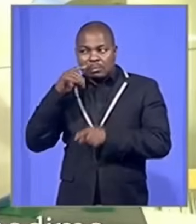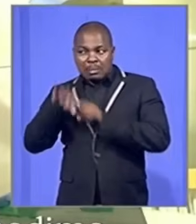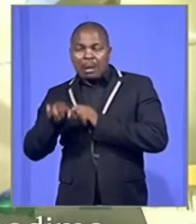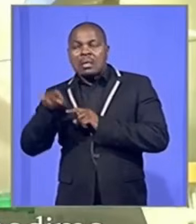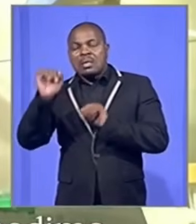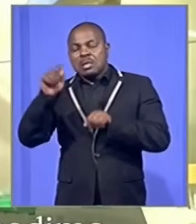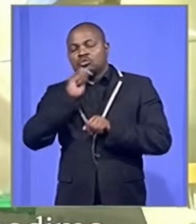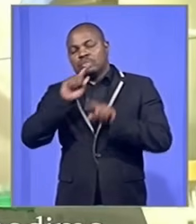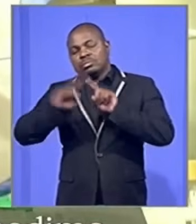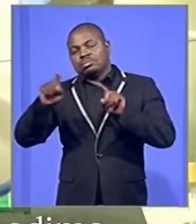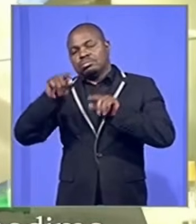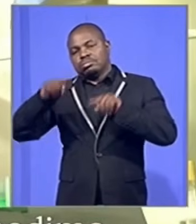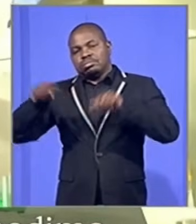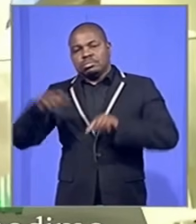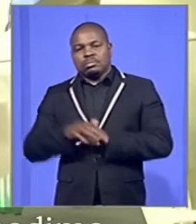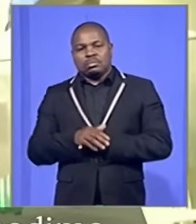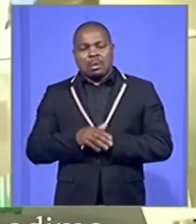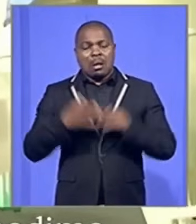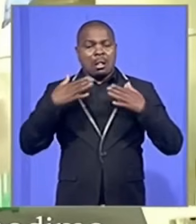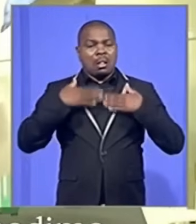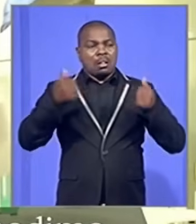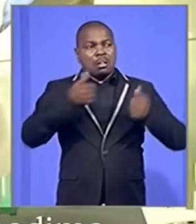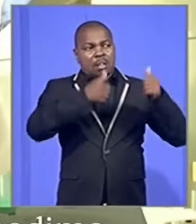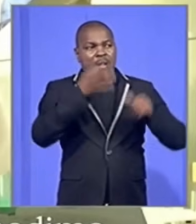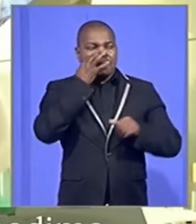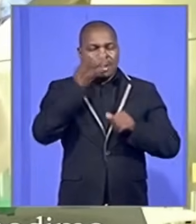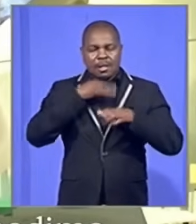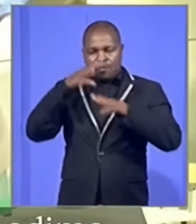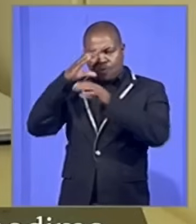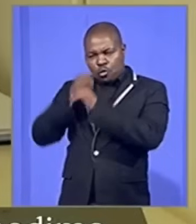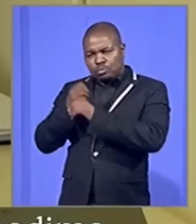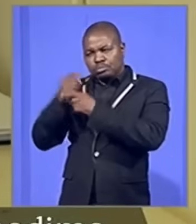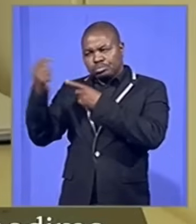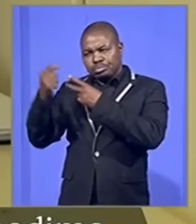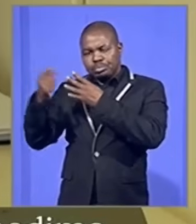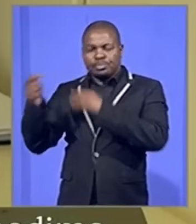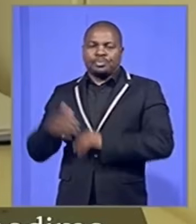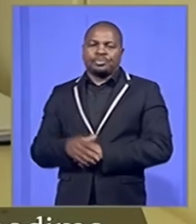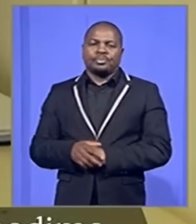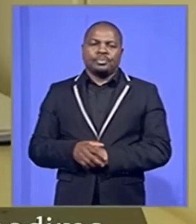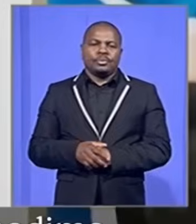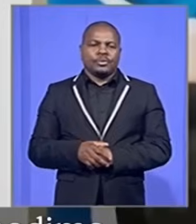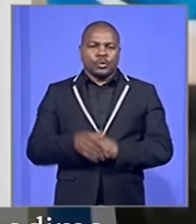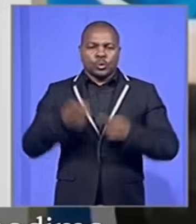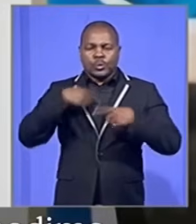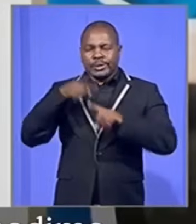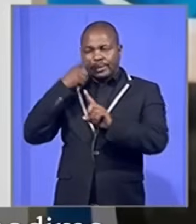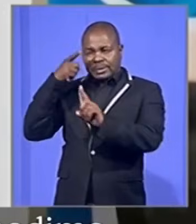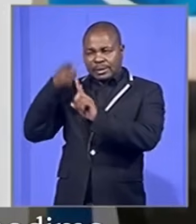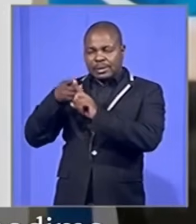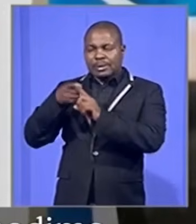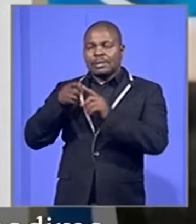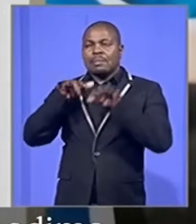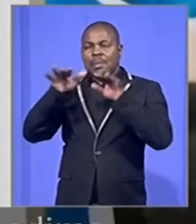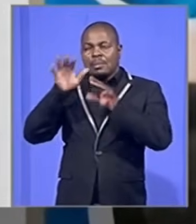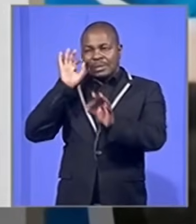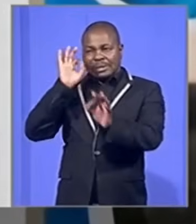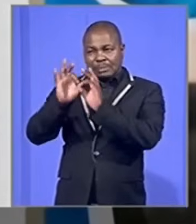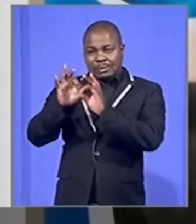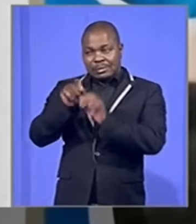ba tša maphelo ba re ba beile šedi ya bona go tše dingwe mo tabeng ye. We are targeting very specific populations that